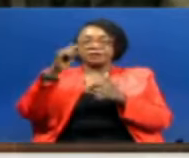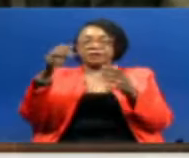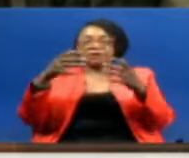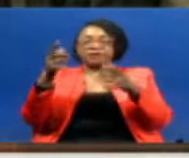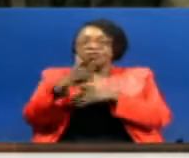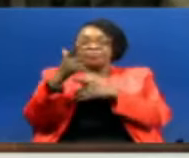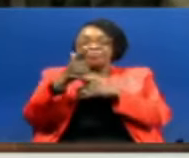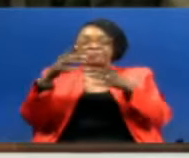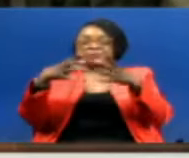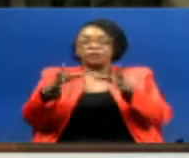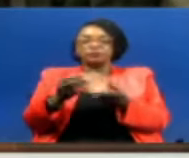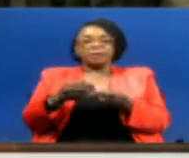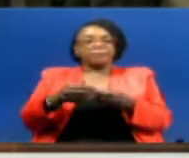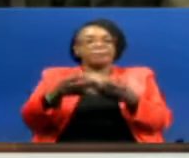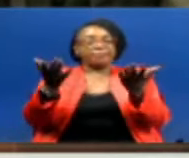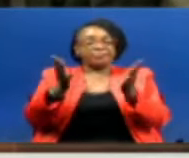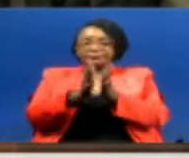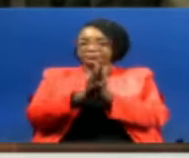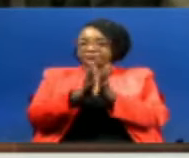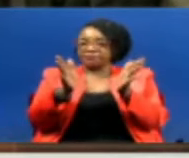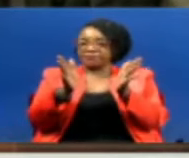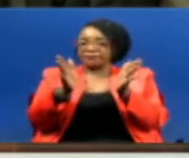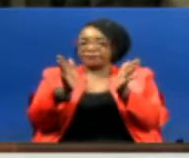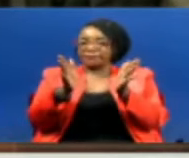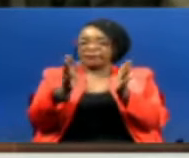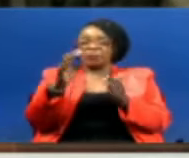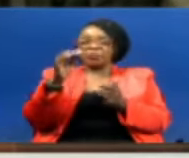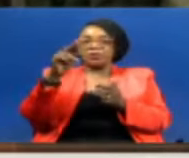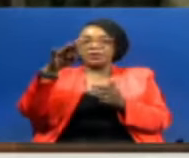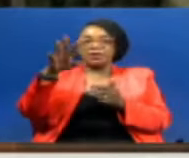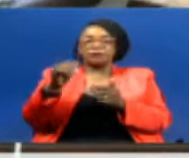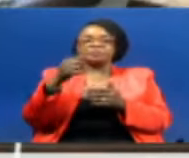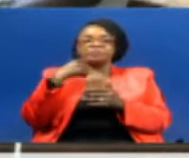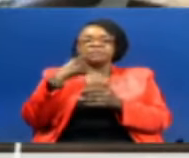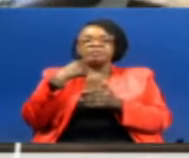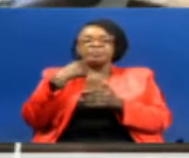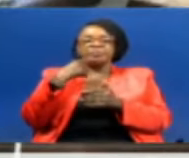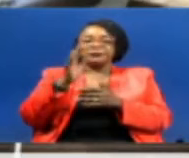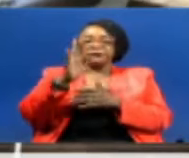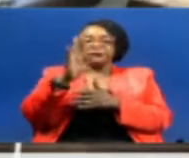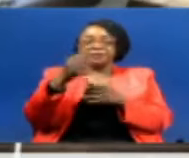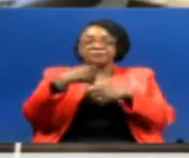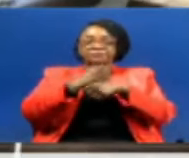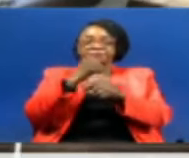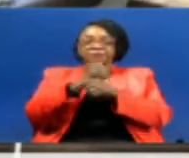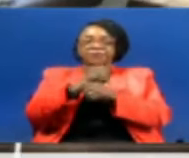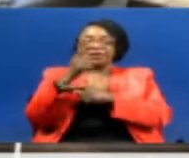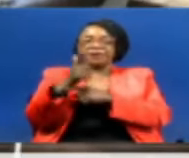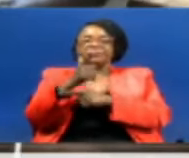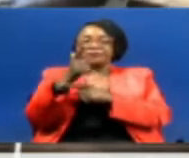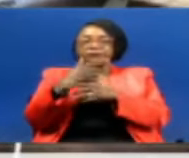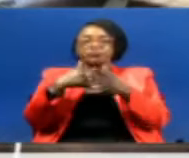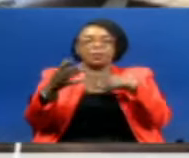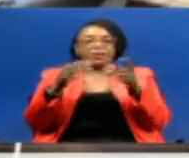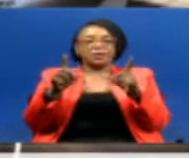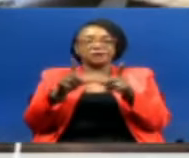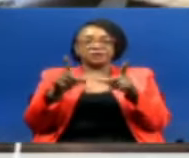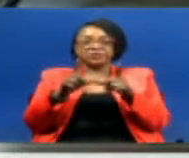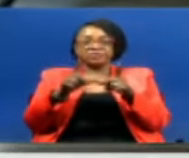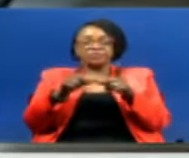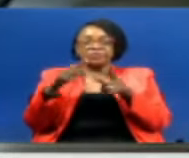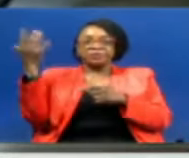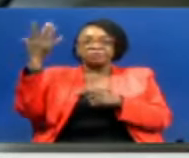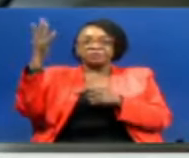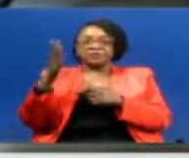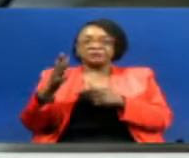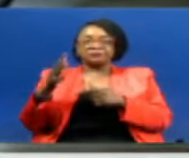public. According to senior resident magistrate Onalo Olga, Mackenzie produced films without a valid license. The controversial preacher